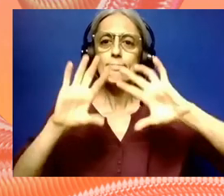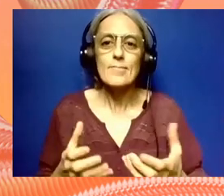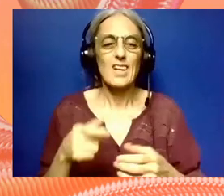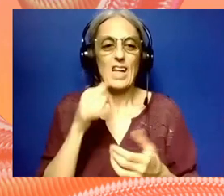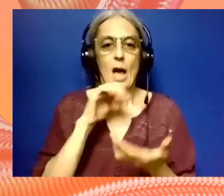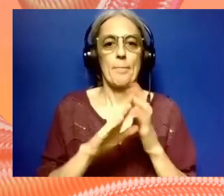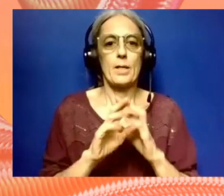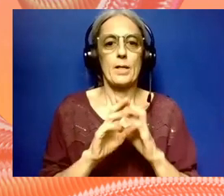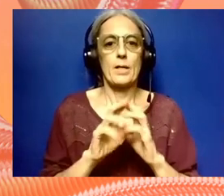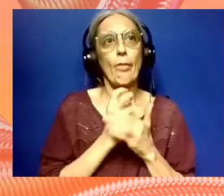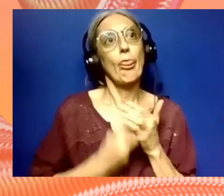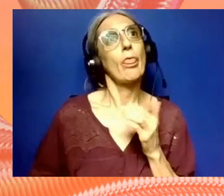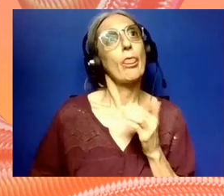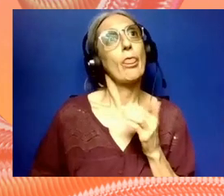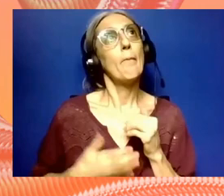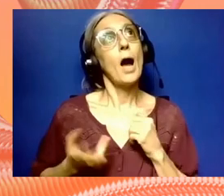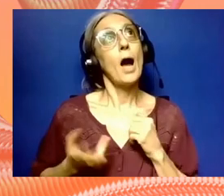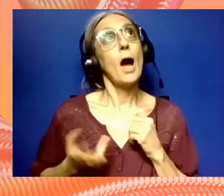nature. Yeah.